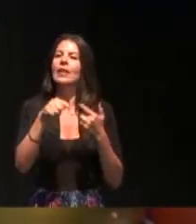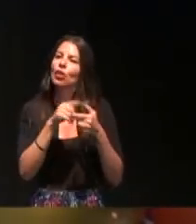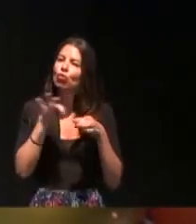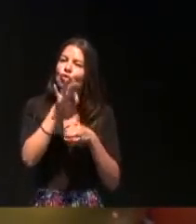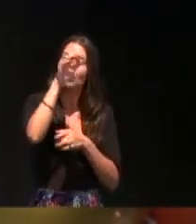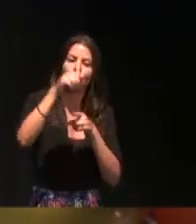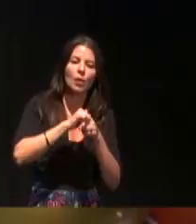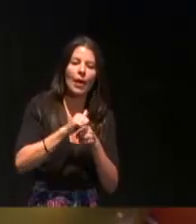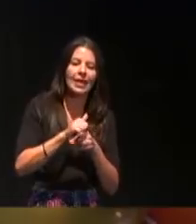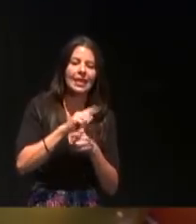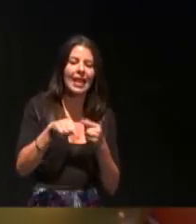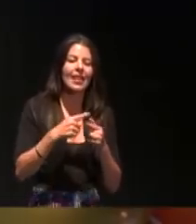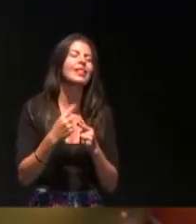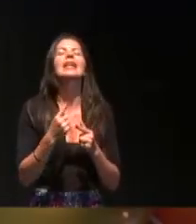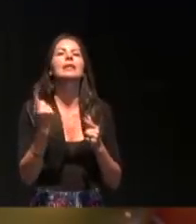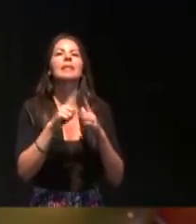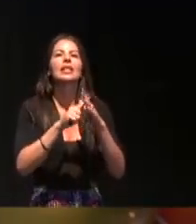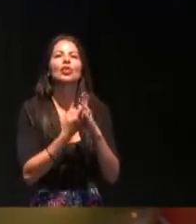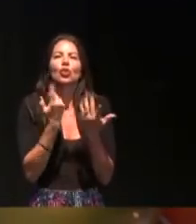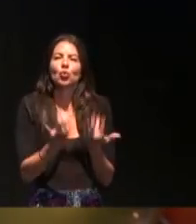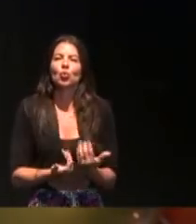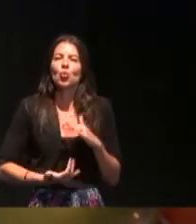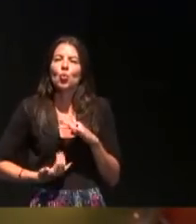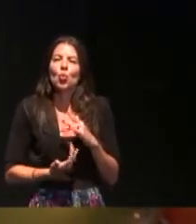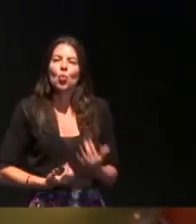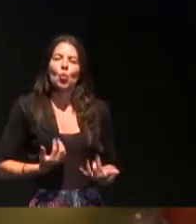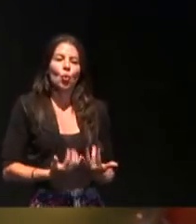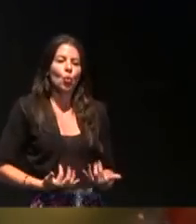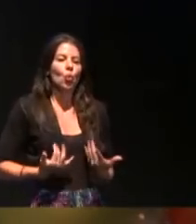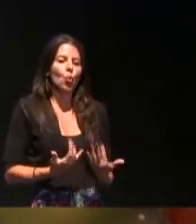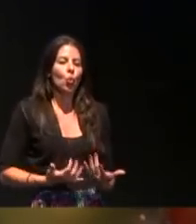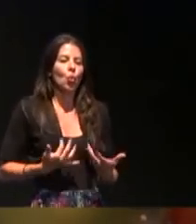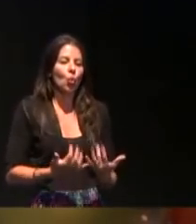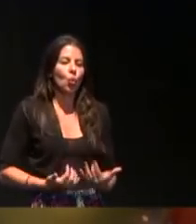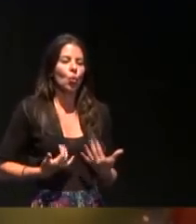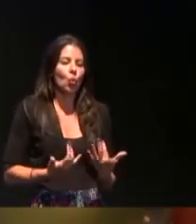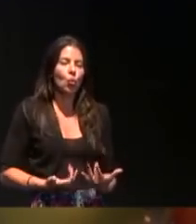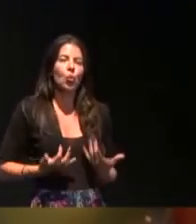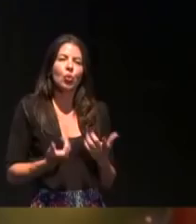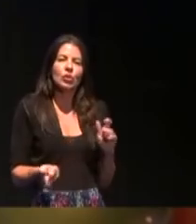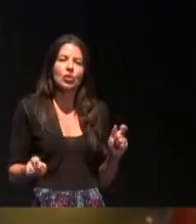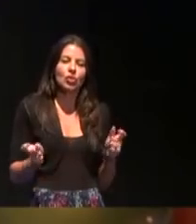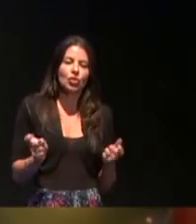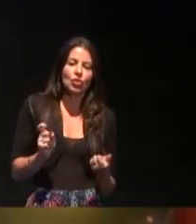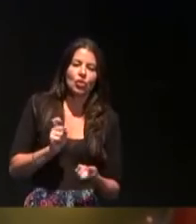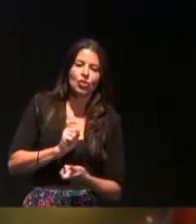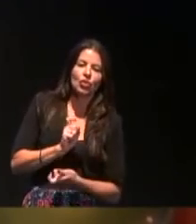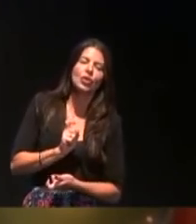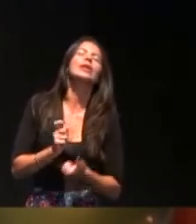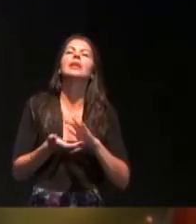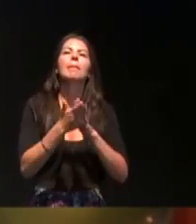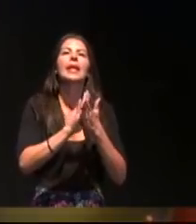spiritual practice, then something begins to brood in you. Something begins to churn. Something begins to come up